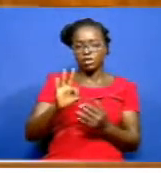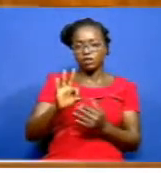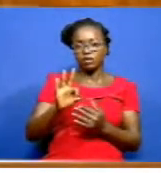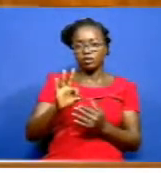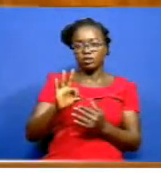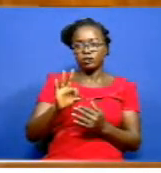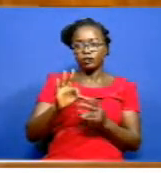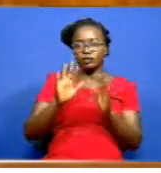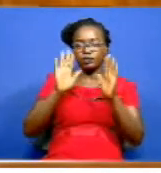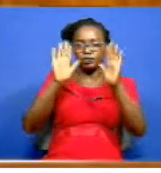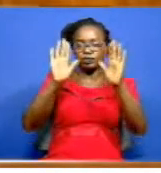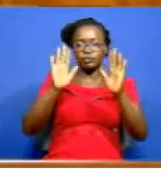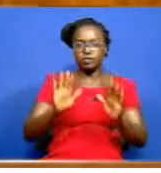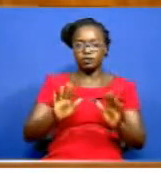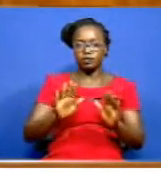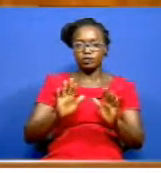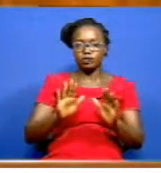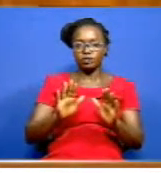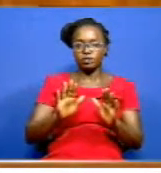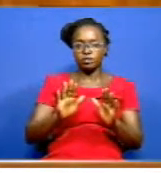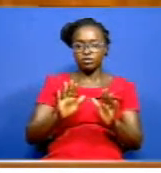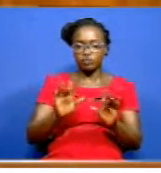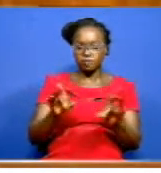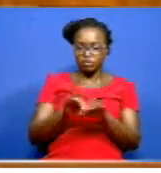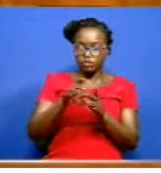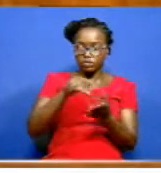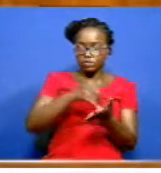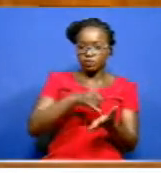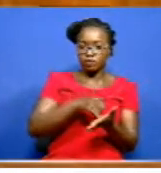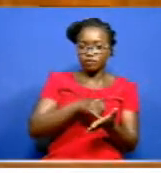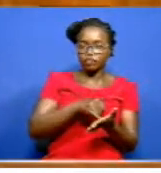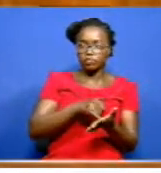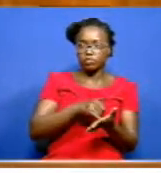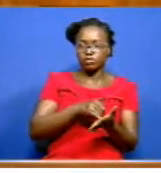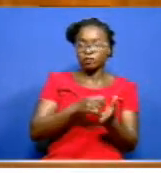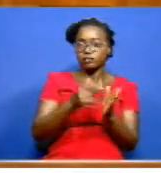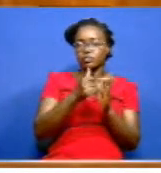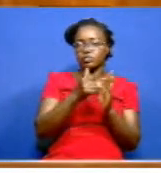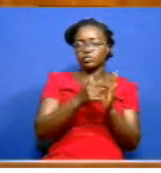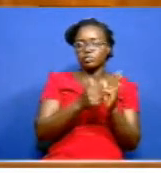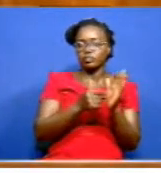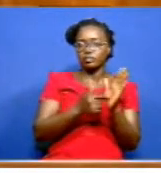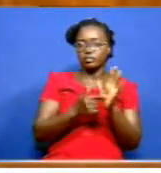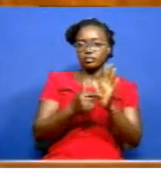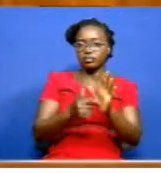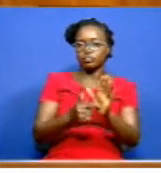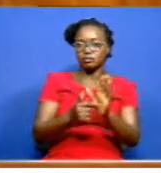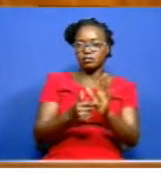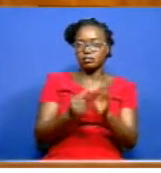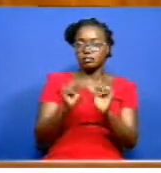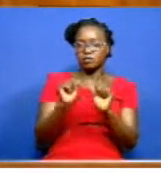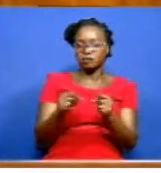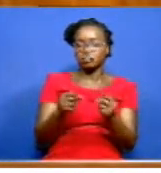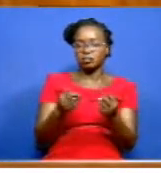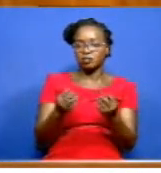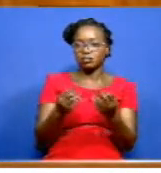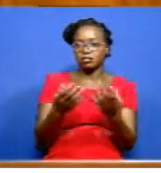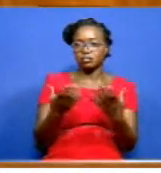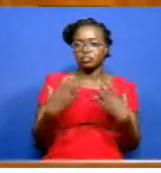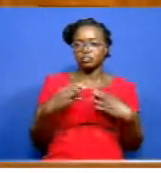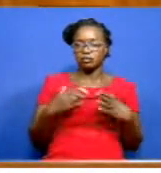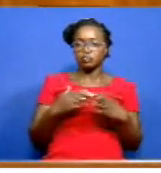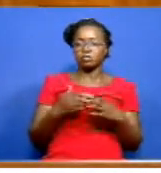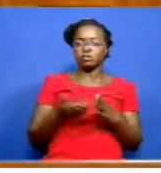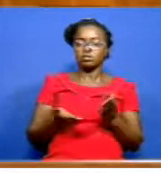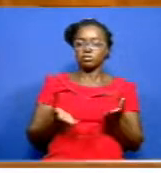and Kisumu is no exception. Available data shows that there could be quite a number of people succumbing to the